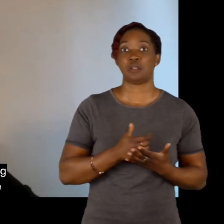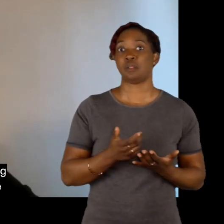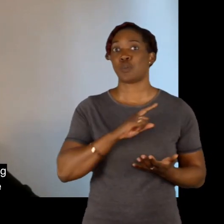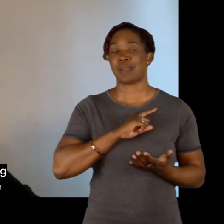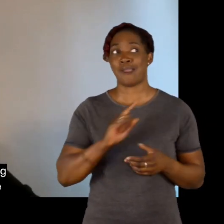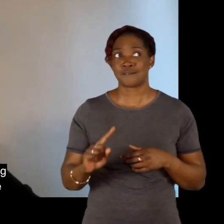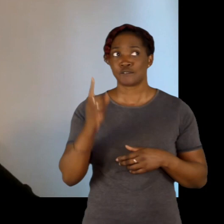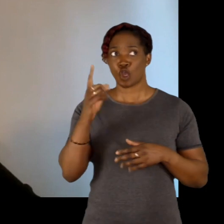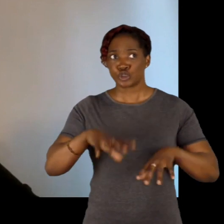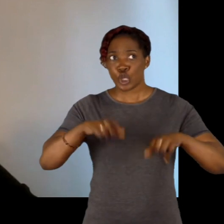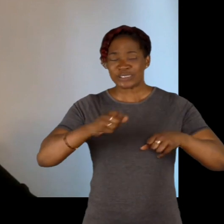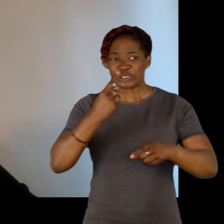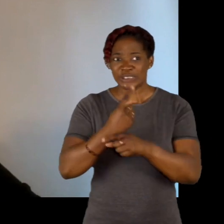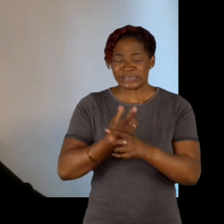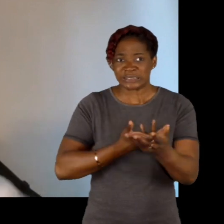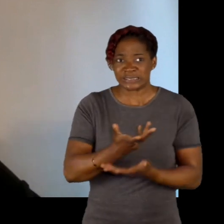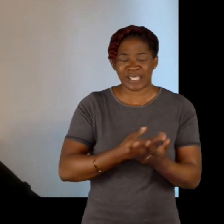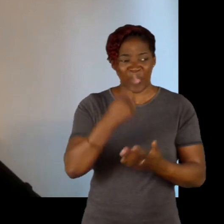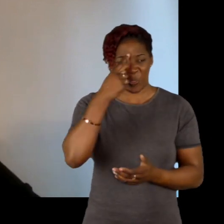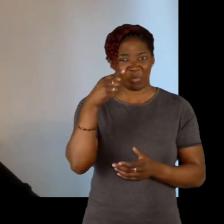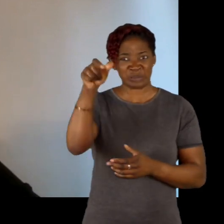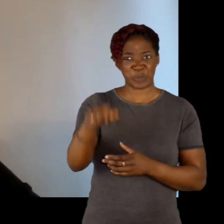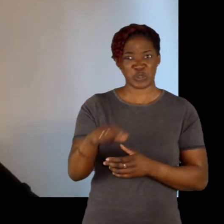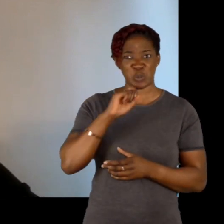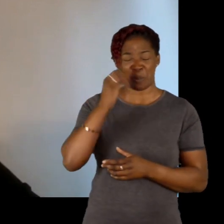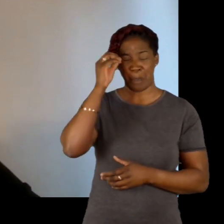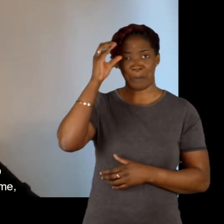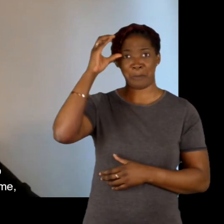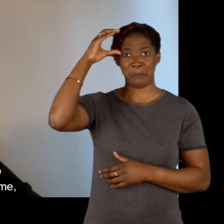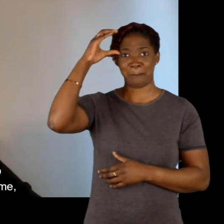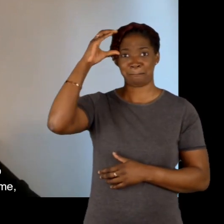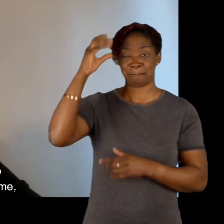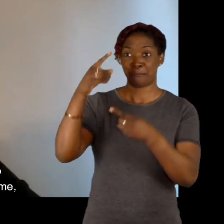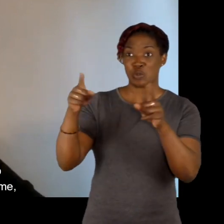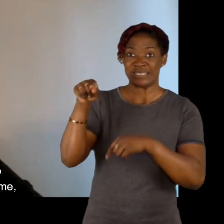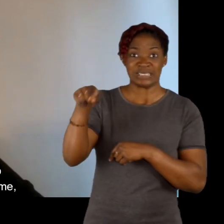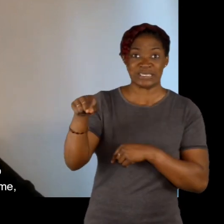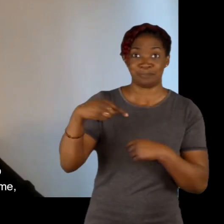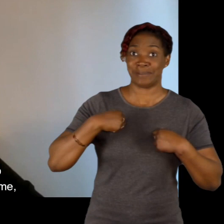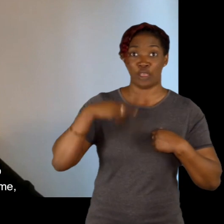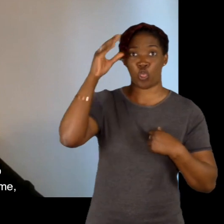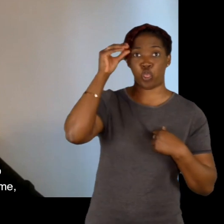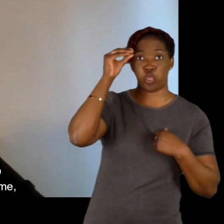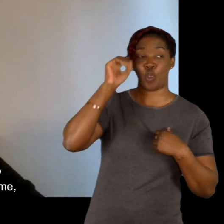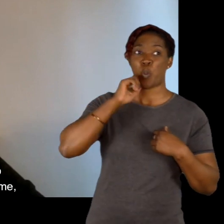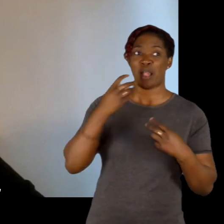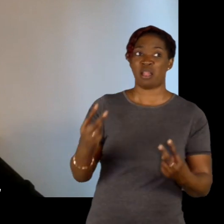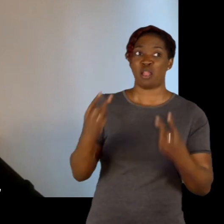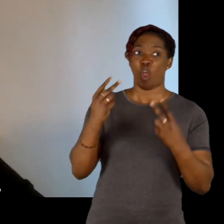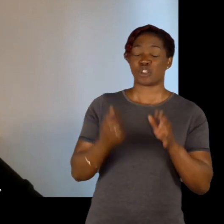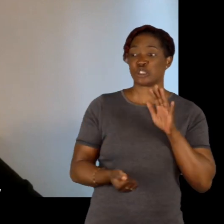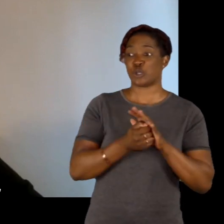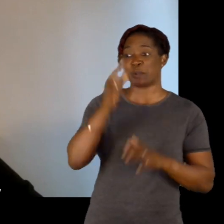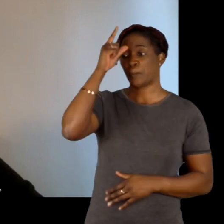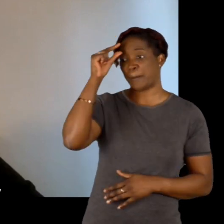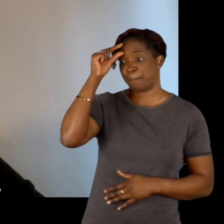helpful, because when I first kind of started chatting to you, I was like, this guy's going to know so much more about music than me, and